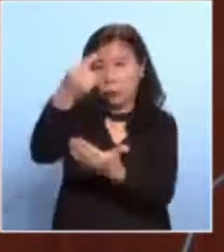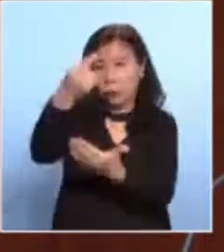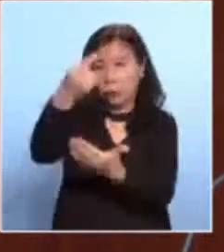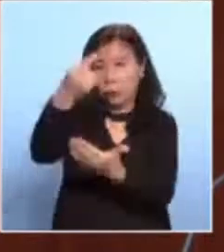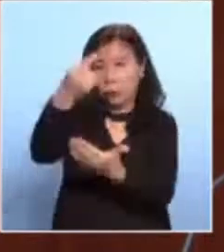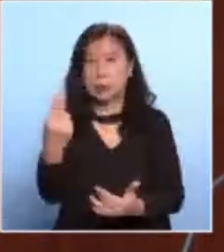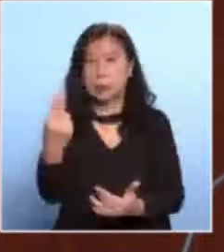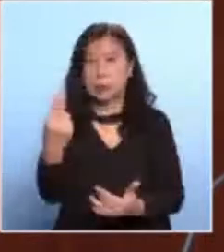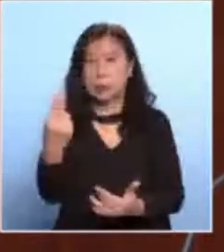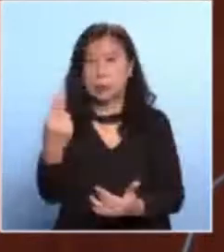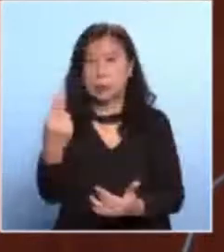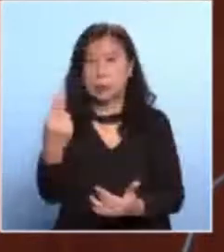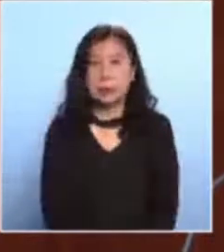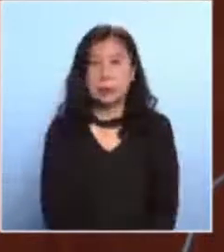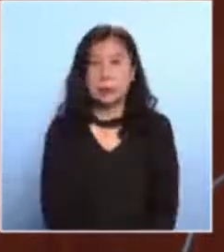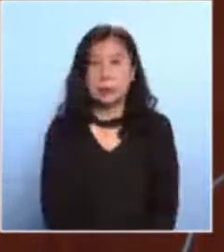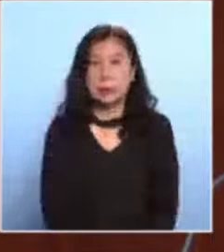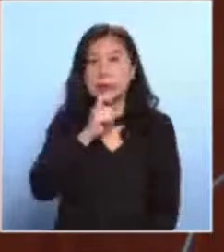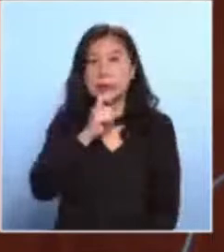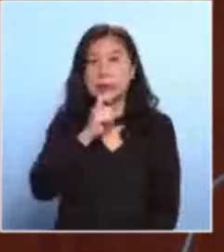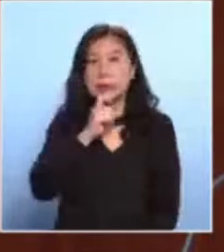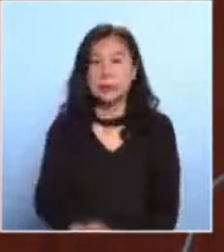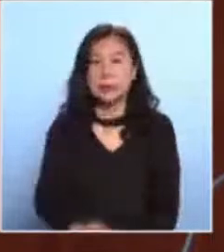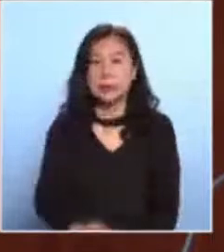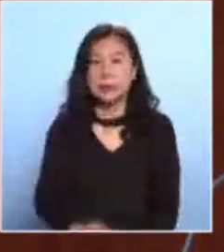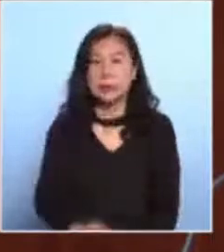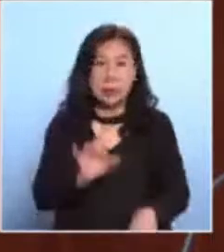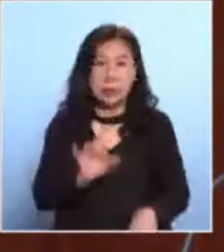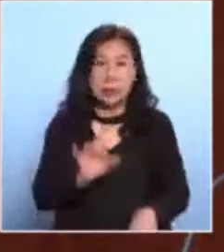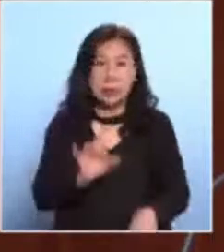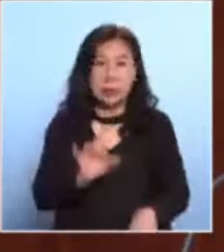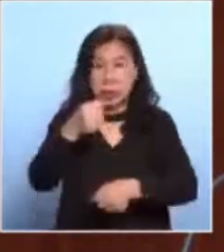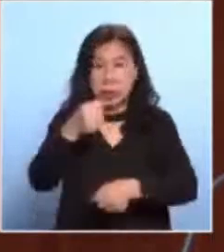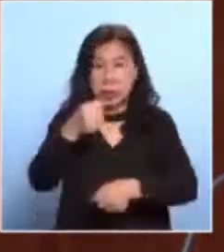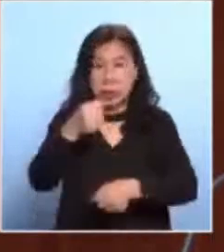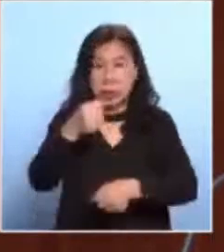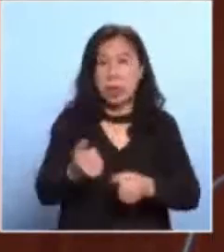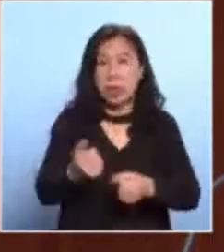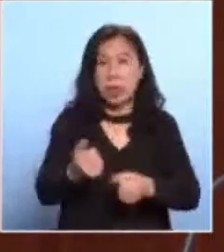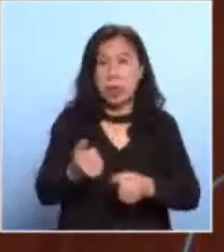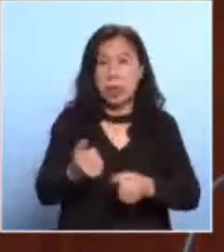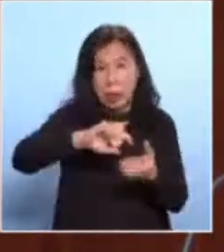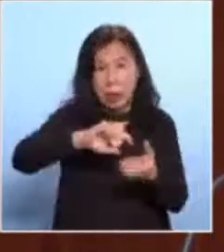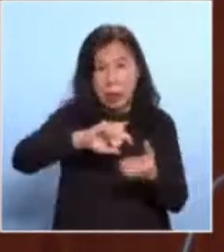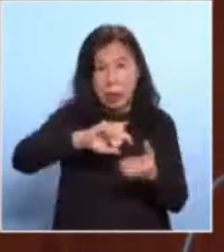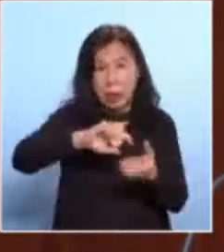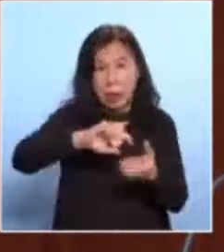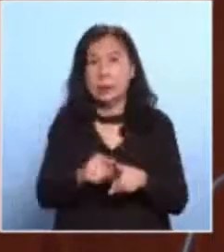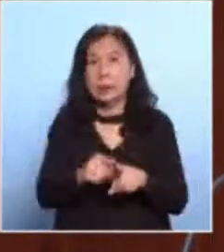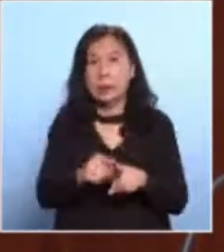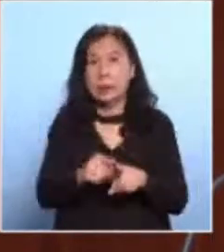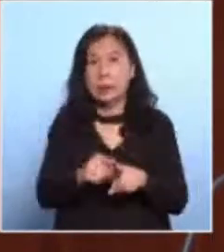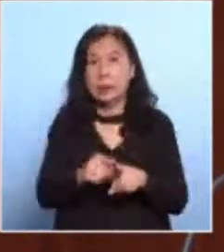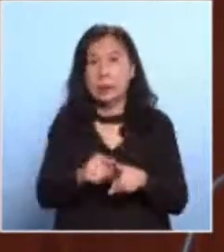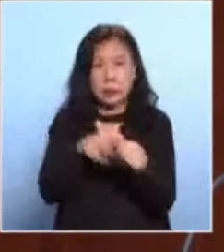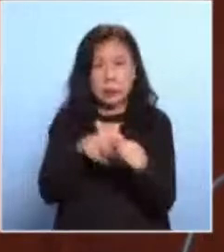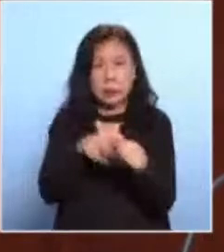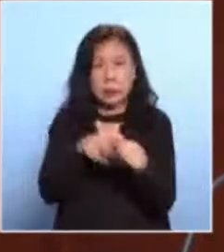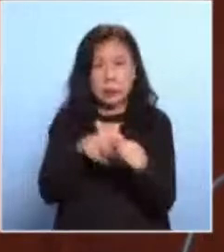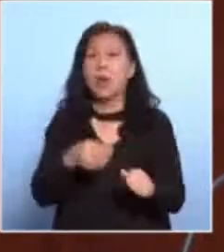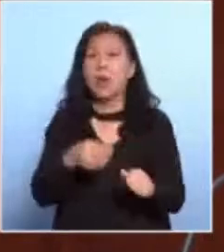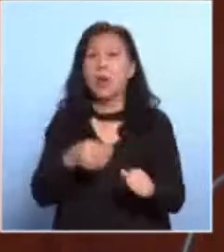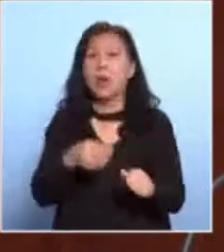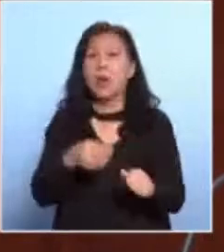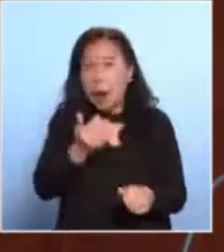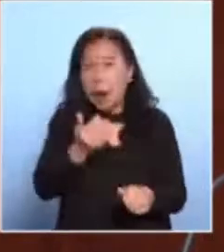of the bill and the implementation of the mandatory reporting regime for early identification and